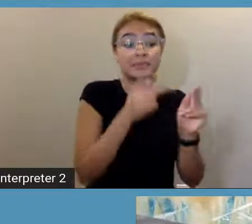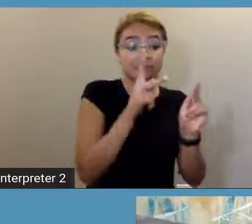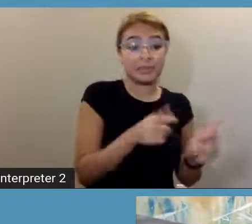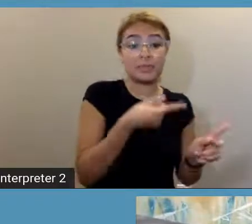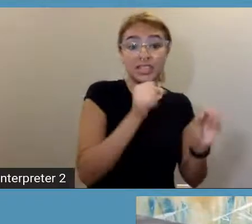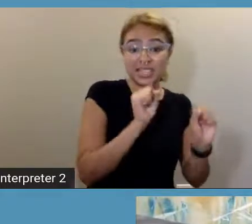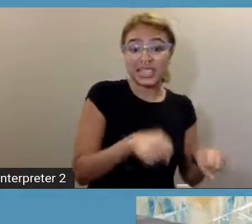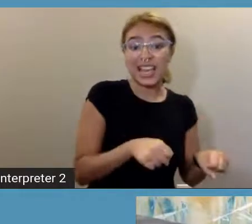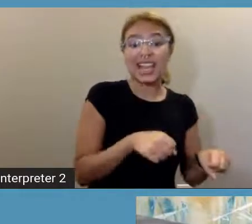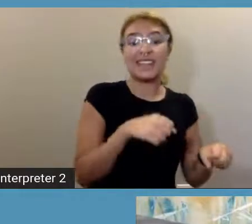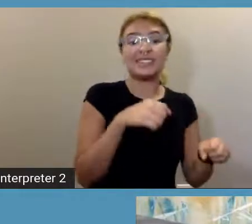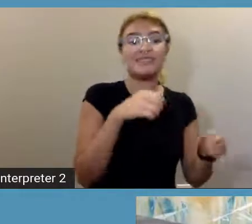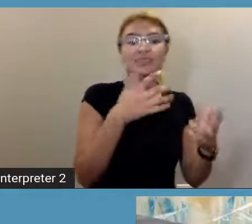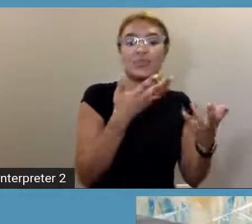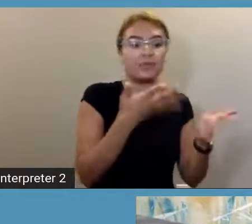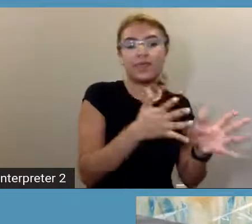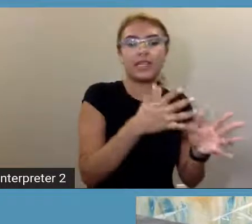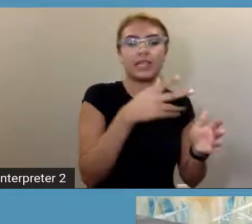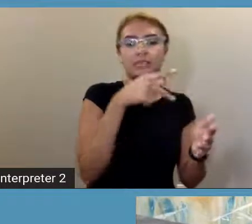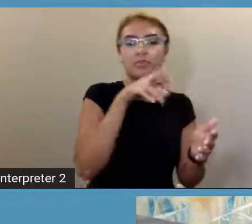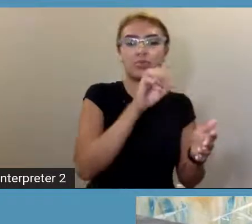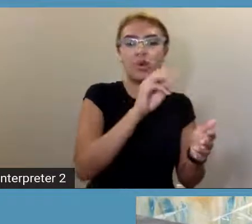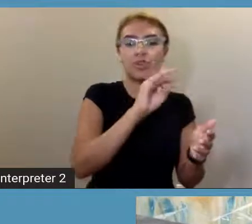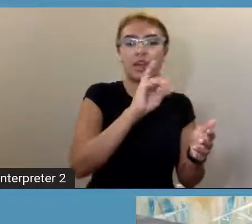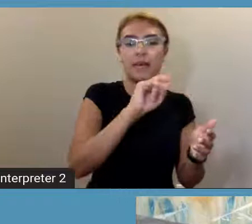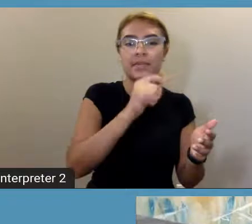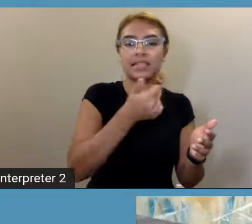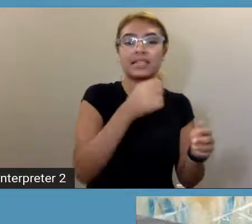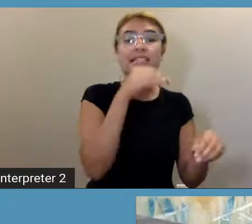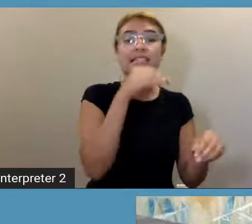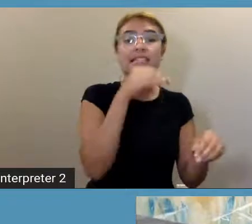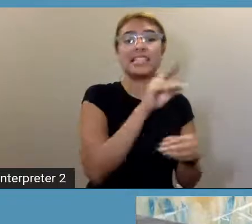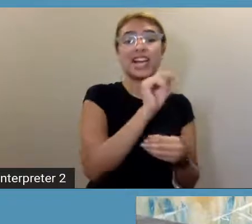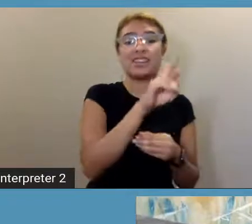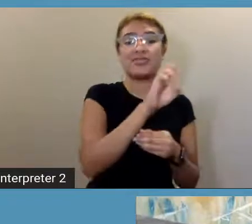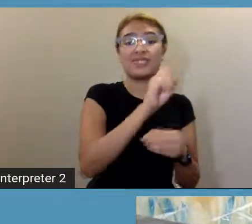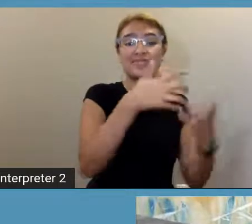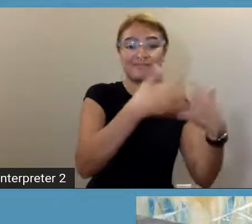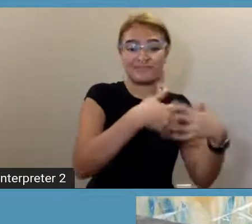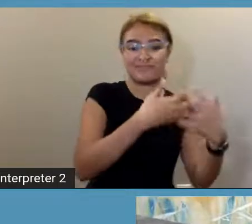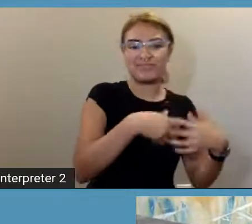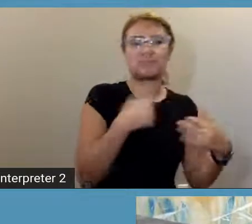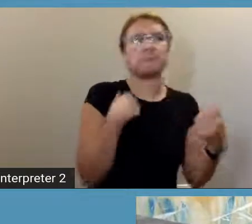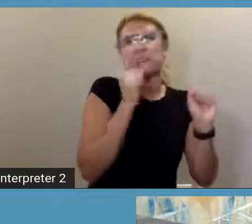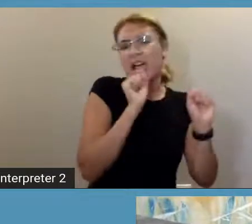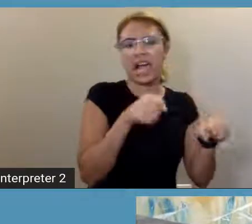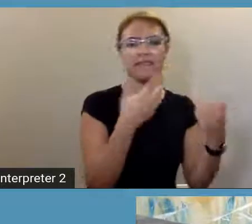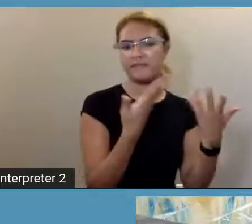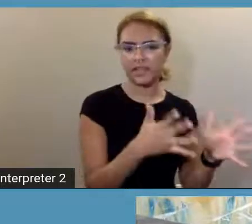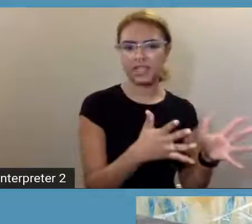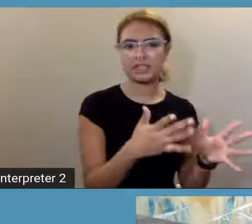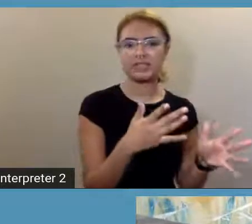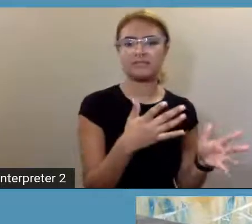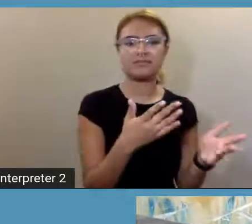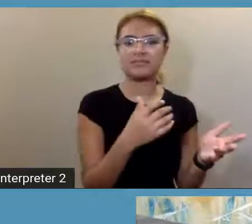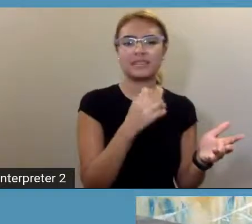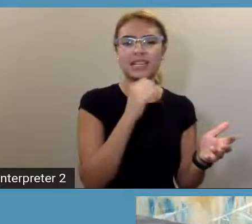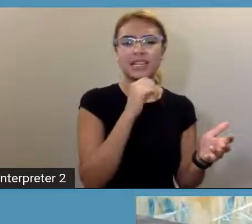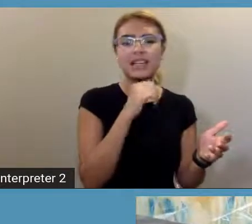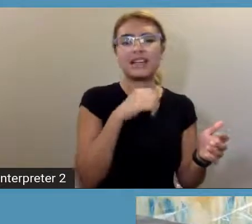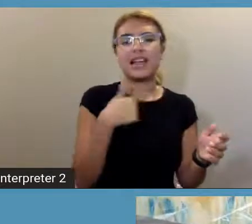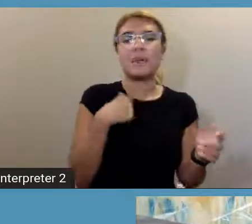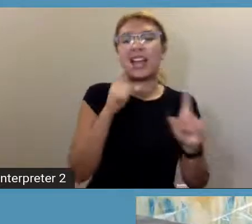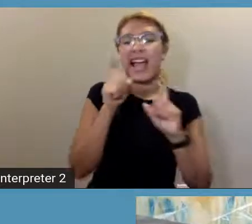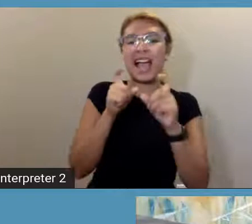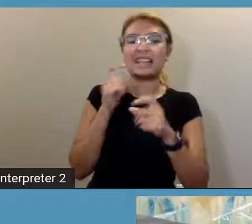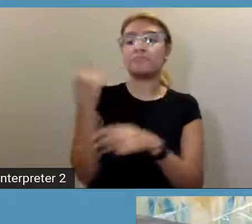in Unreal Engine, for example. That's something I can do it, but I would not be comfortable doing it professionally. I would ask someone, hey, I need you